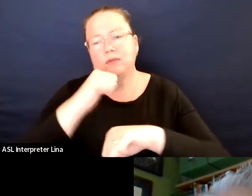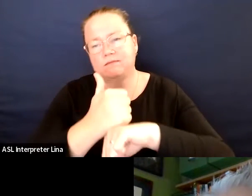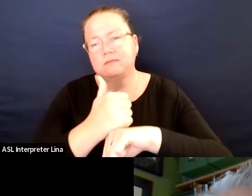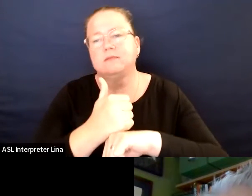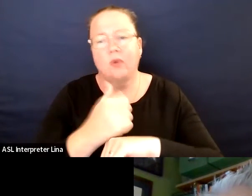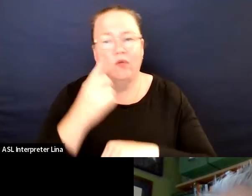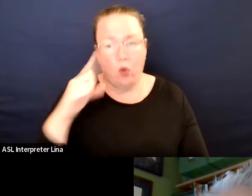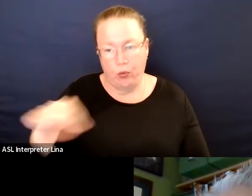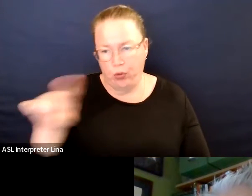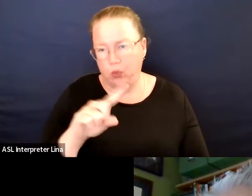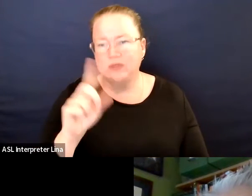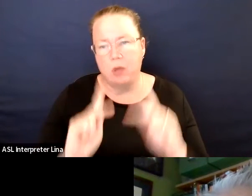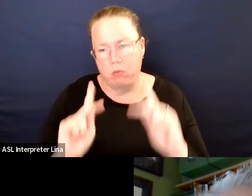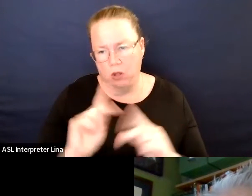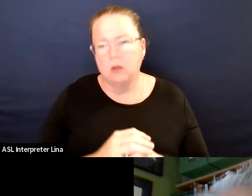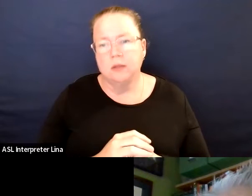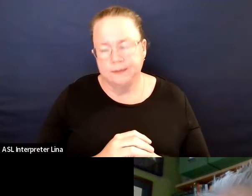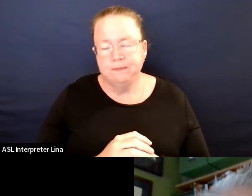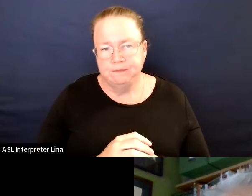for those individuals.